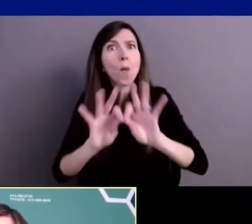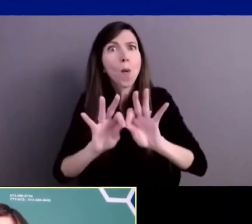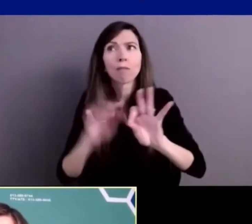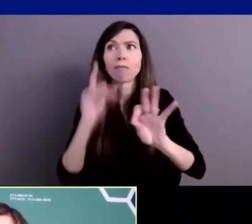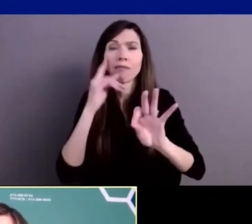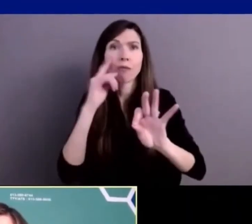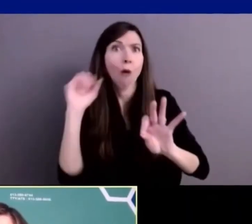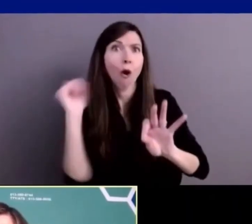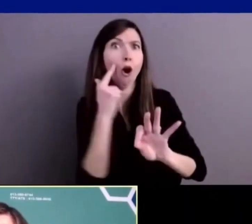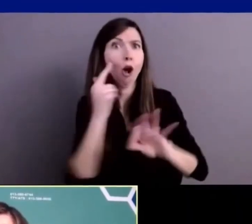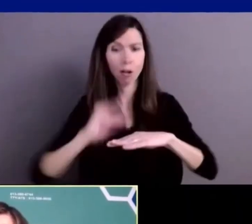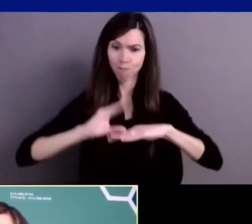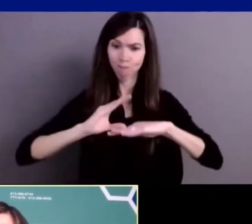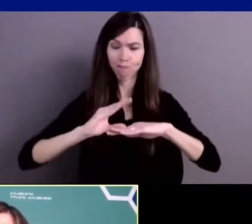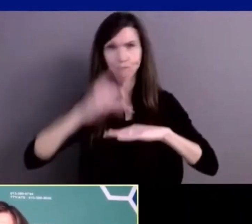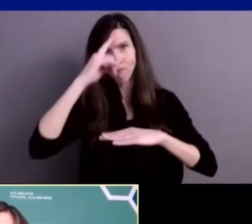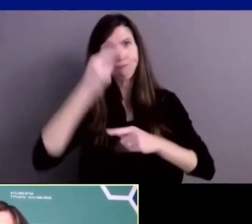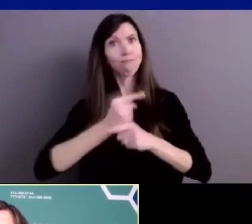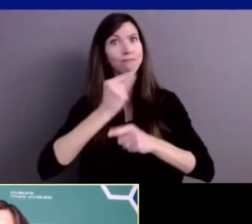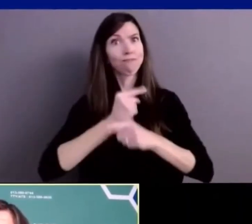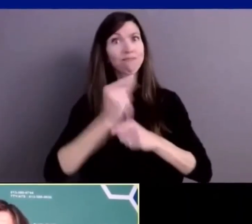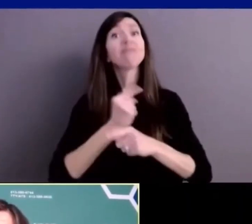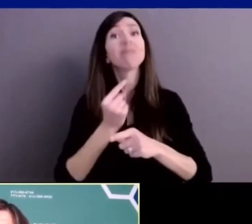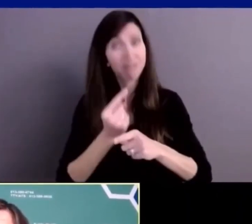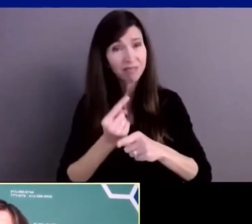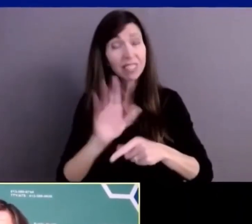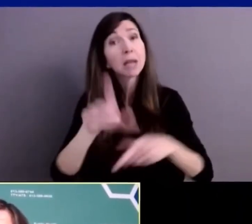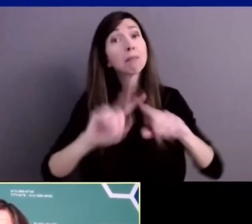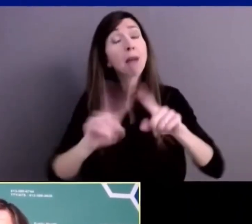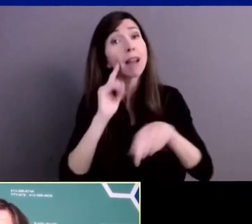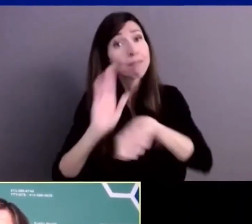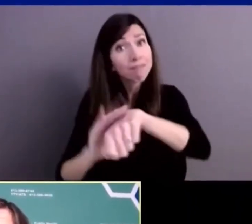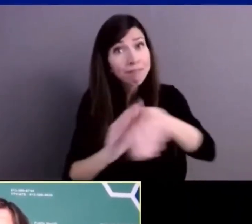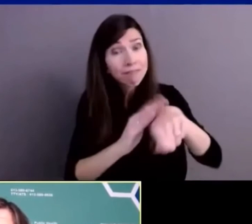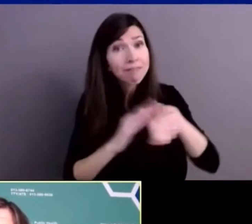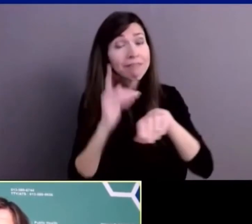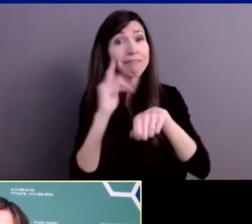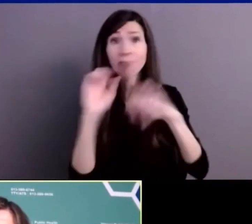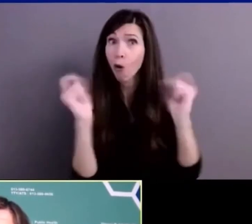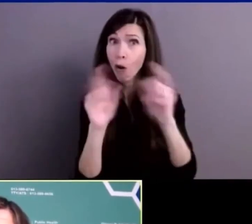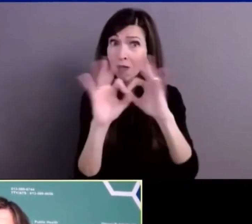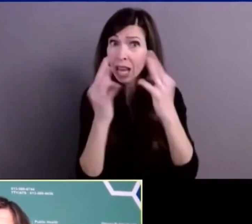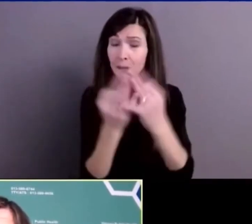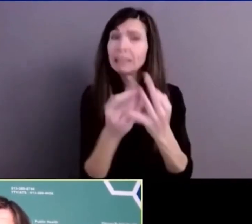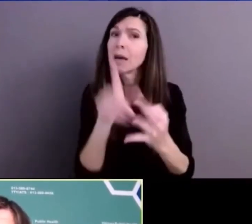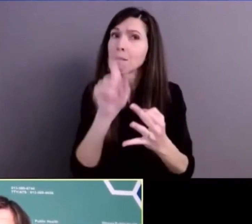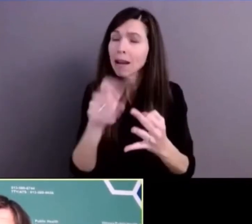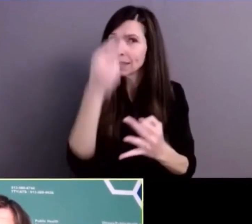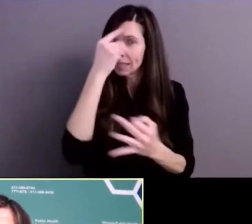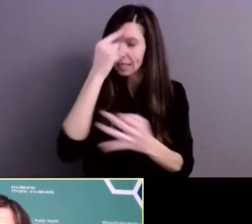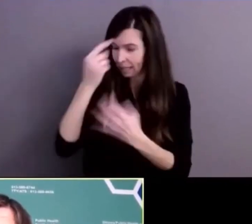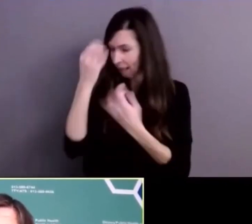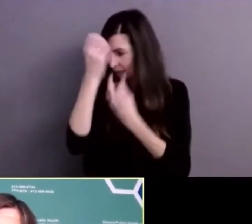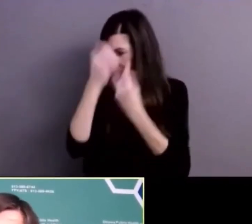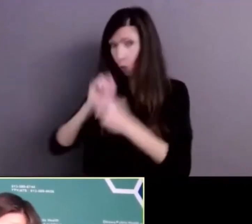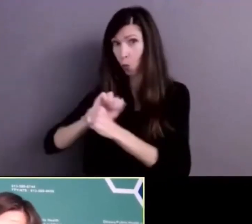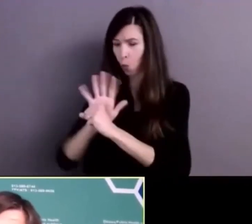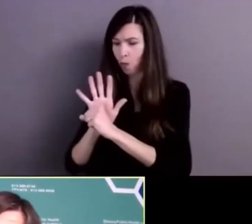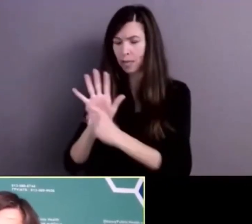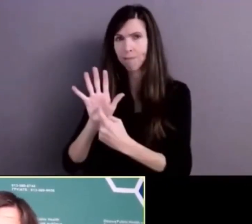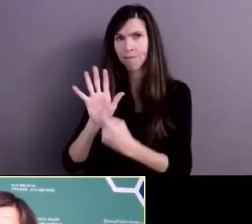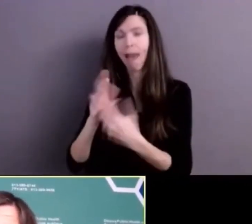In light of these events, it's important to remind all families about being COVID-wise while protecting or